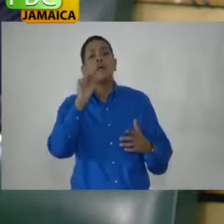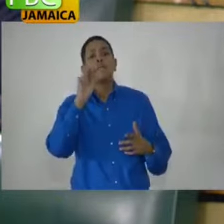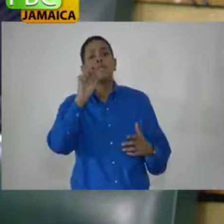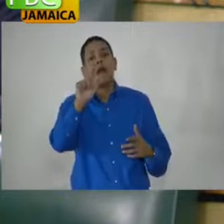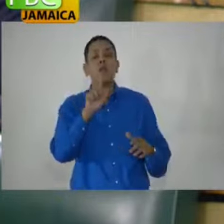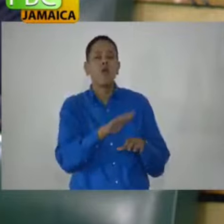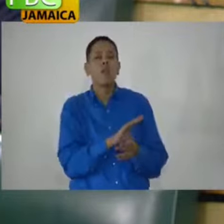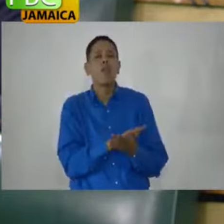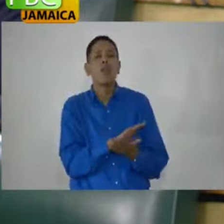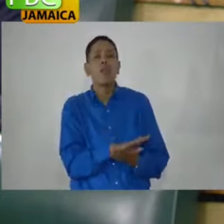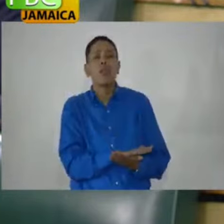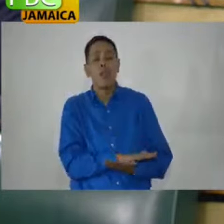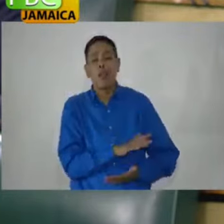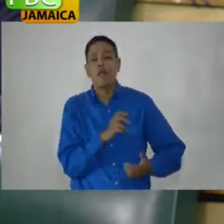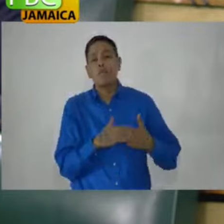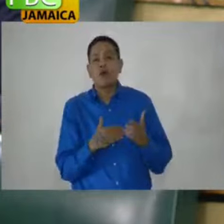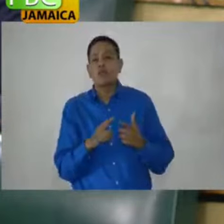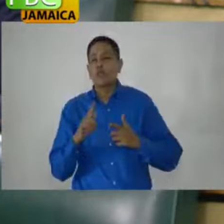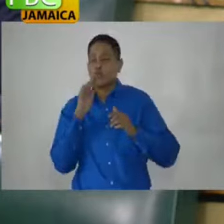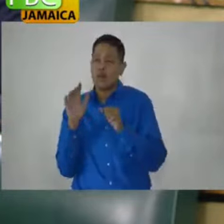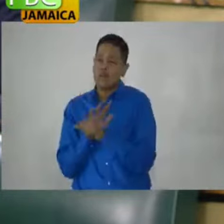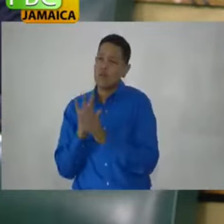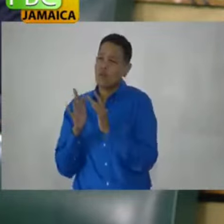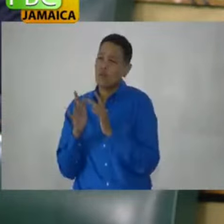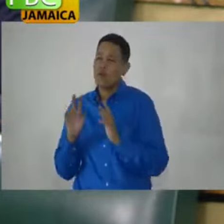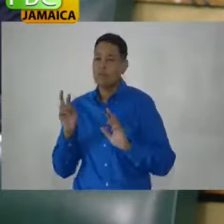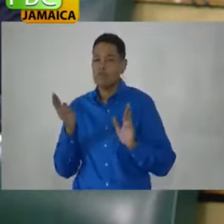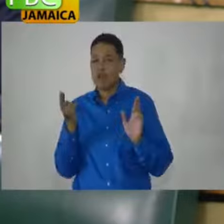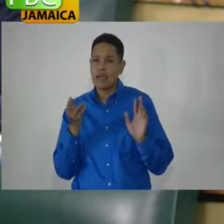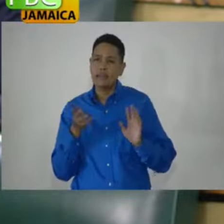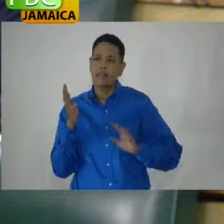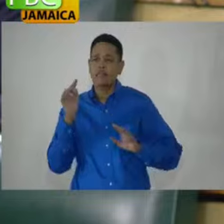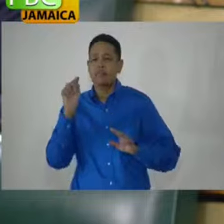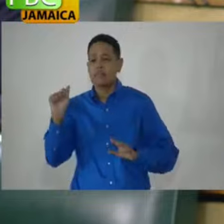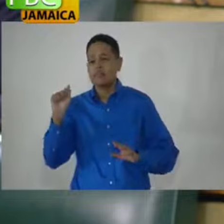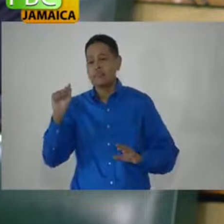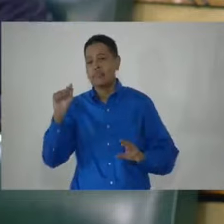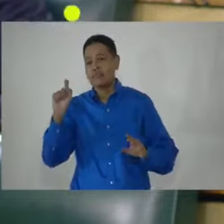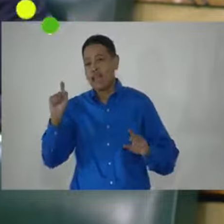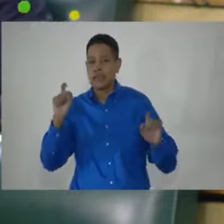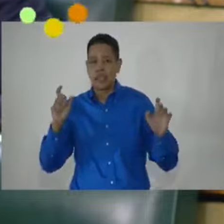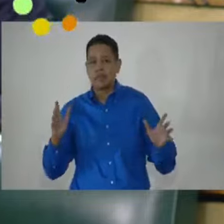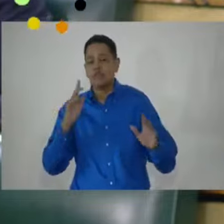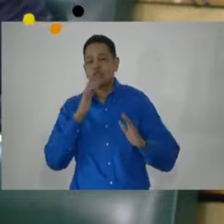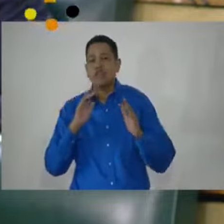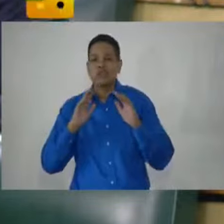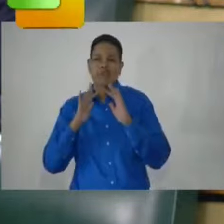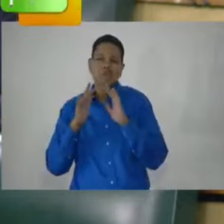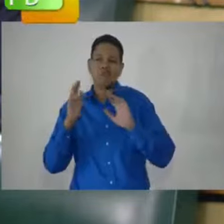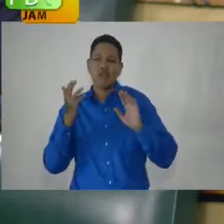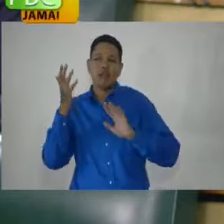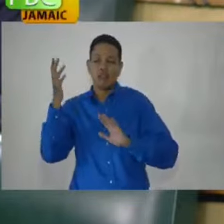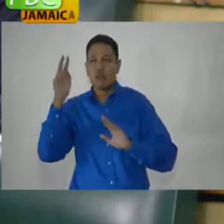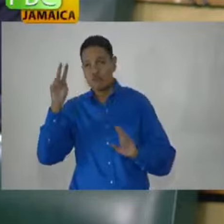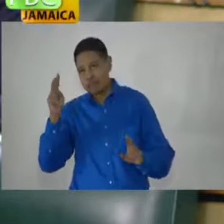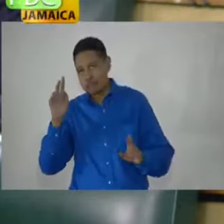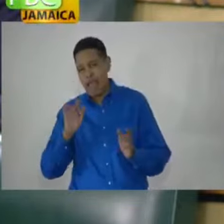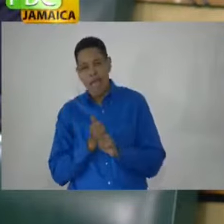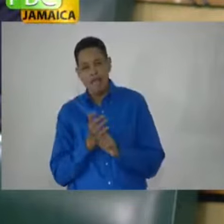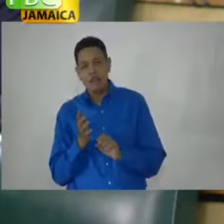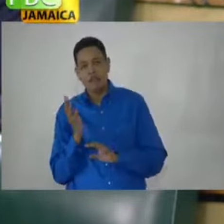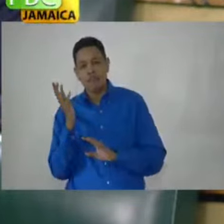process to a comprehensive web-based tax administration platform. We on